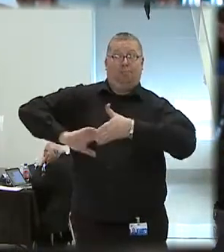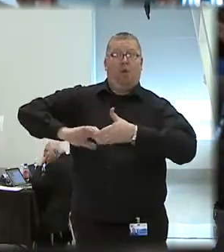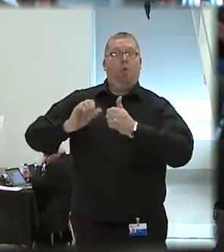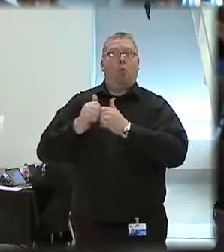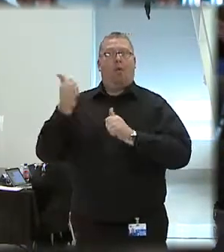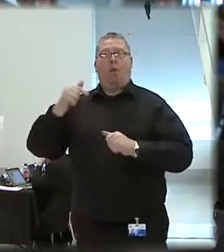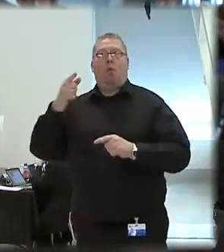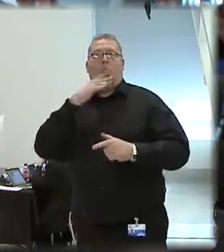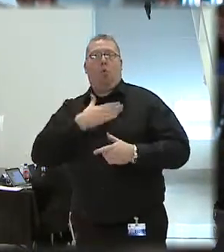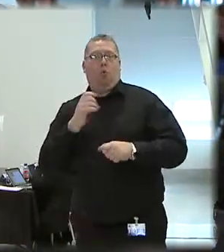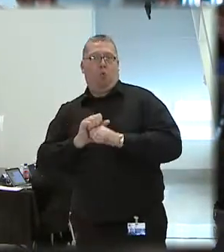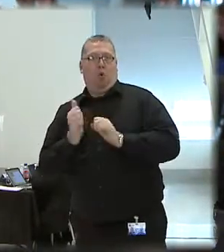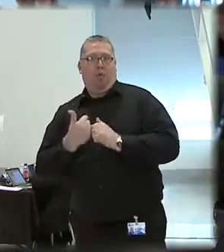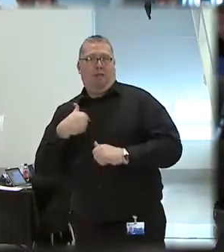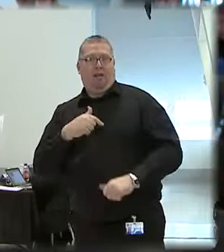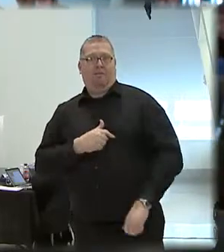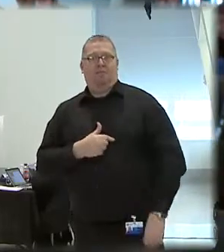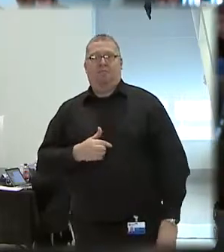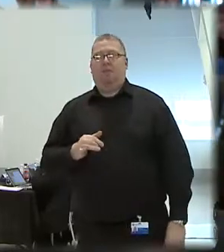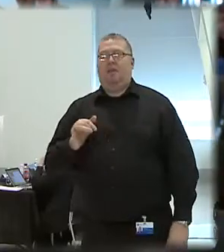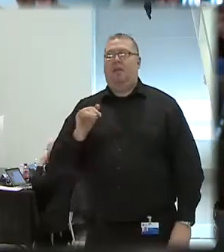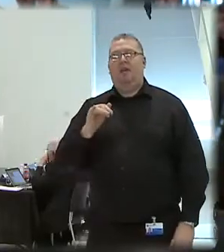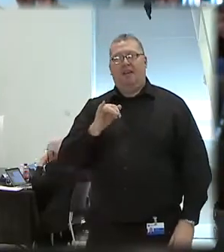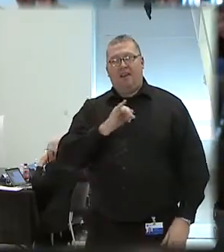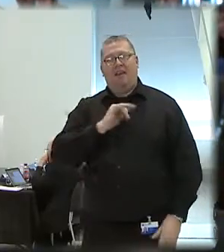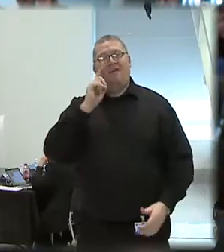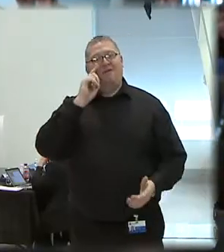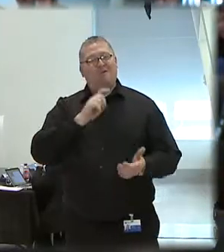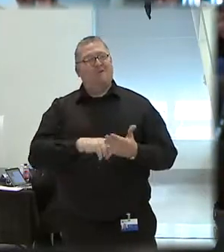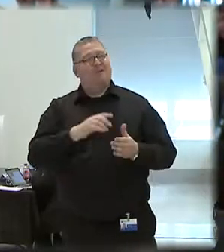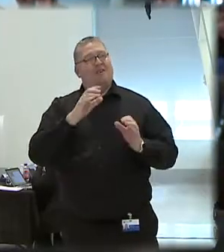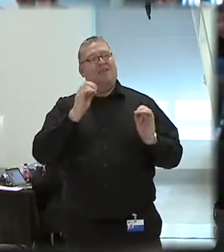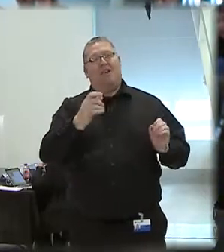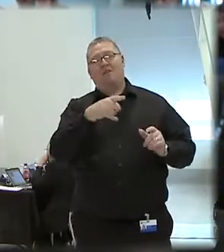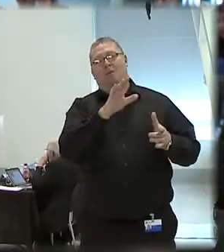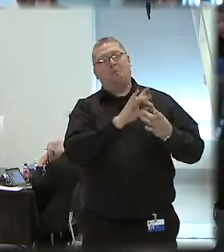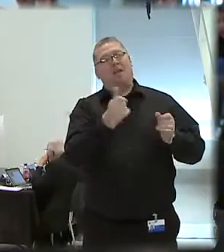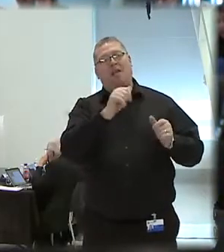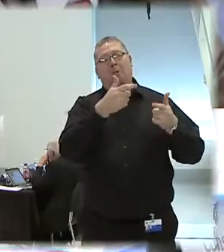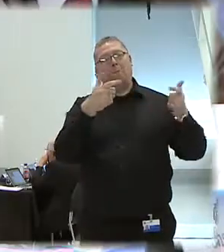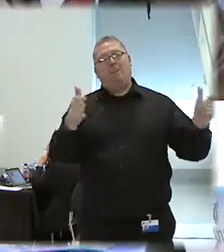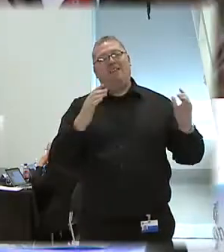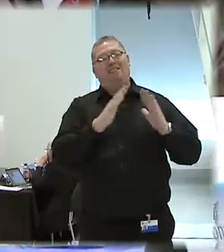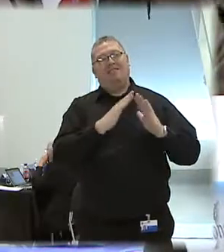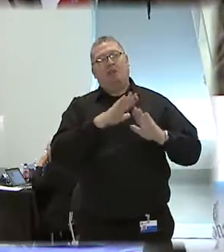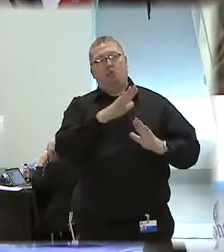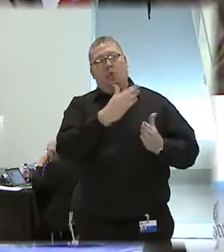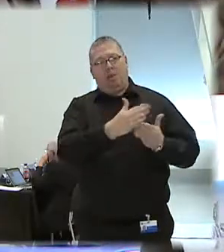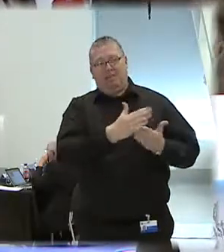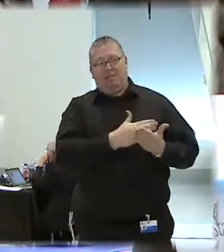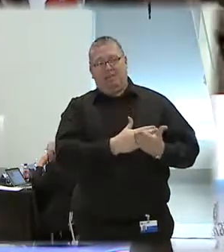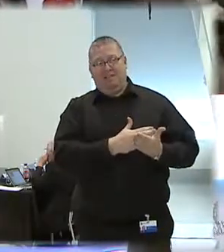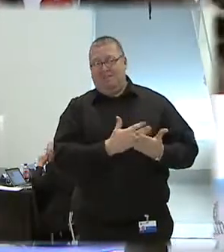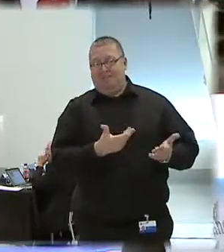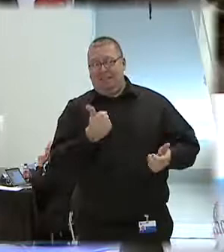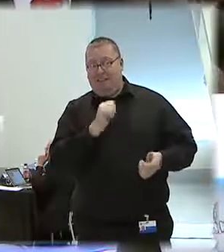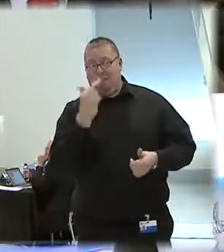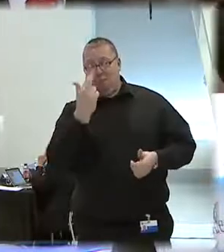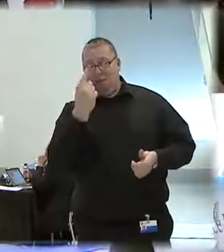us. I notice none of you have any big cities in your lists. Is there a reason?